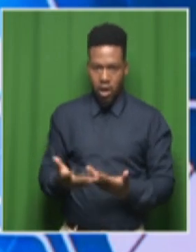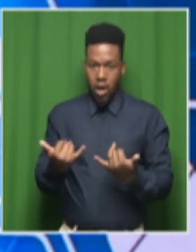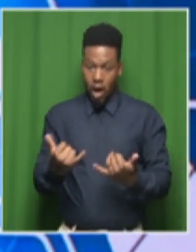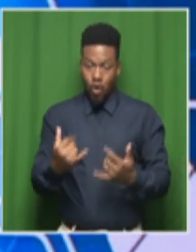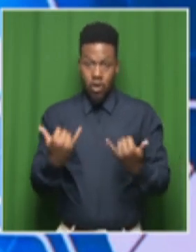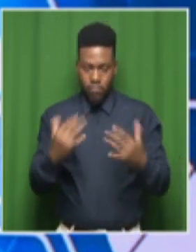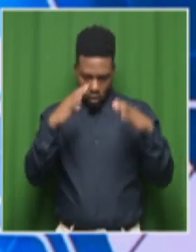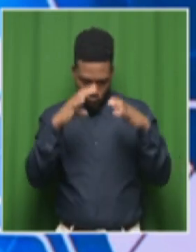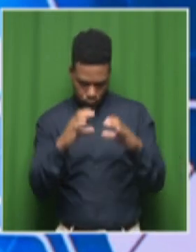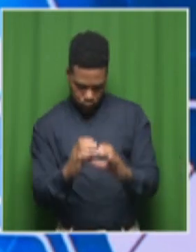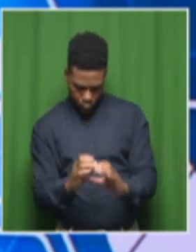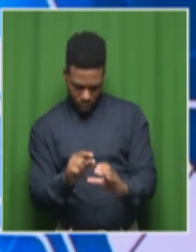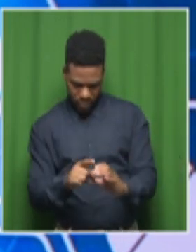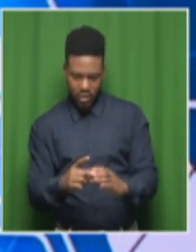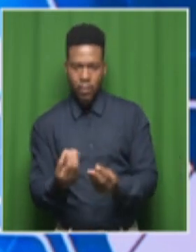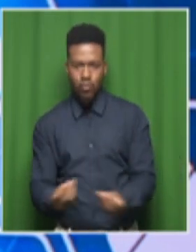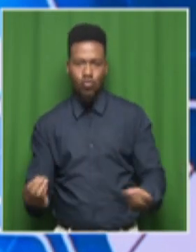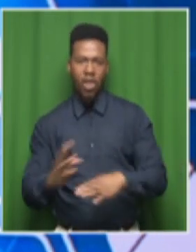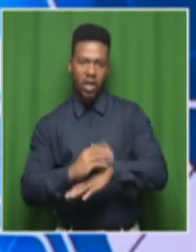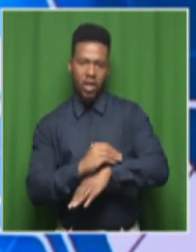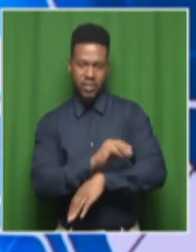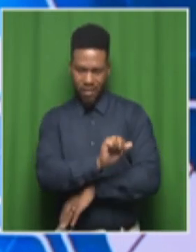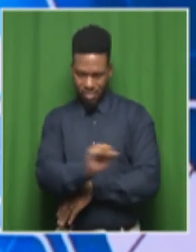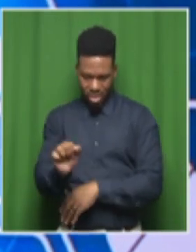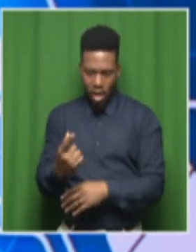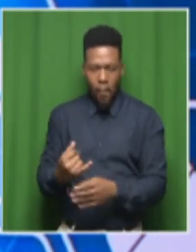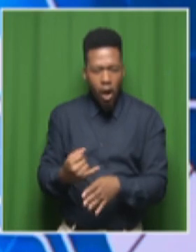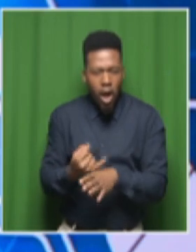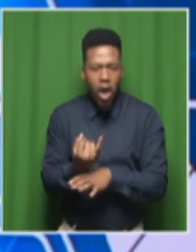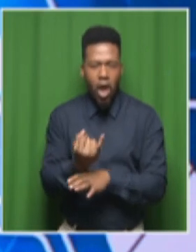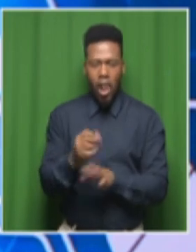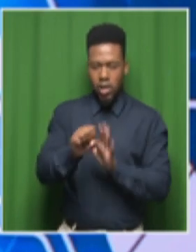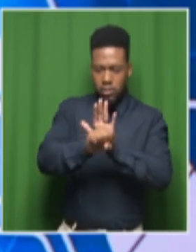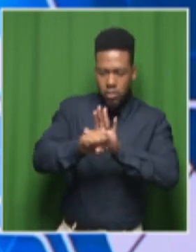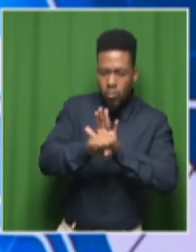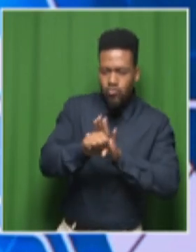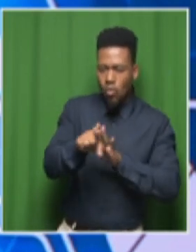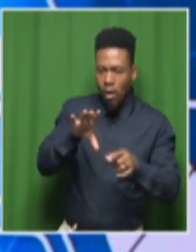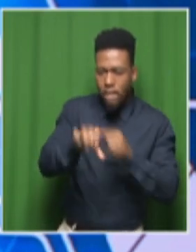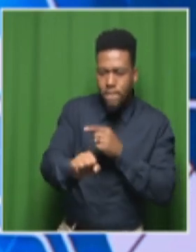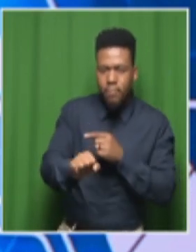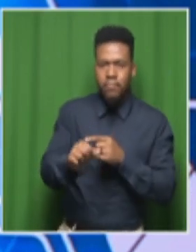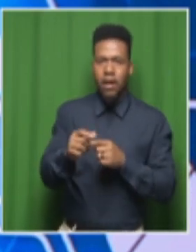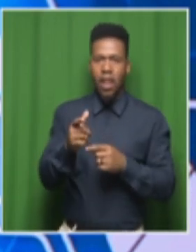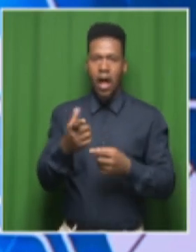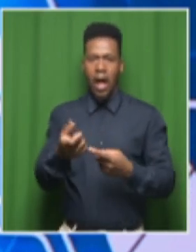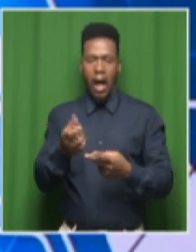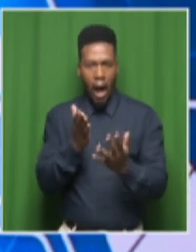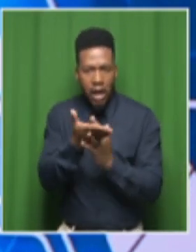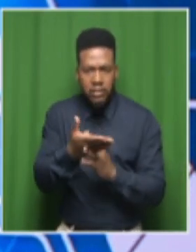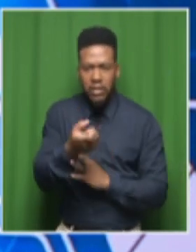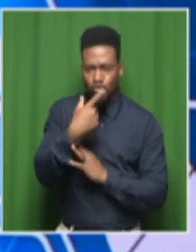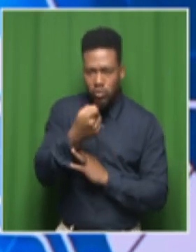closer look at childhood cancers, from the early warning signs, the access to treatment, and to the management of it as